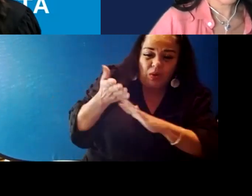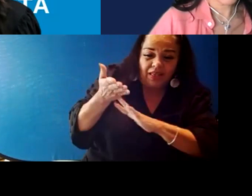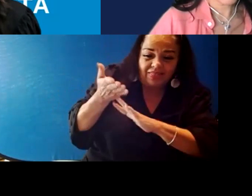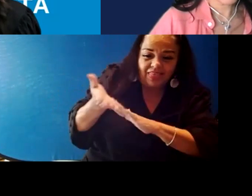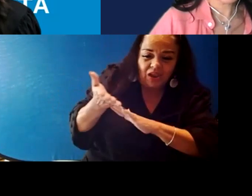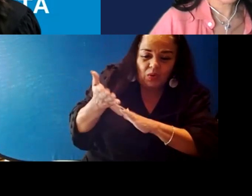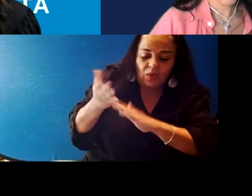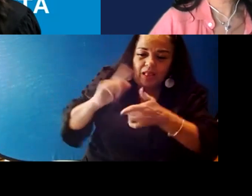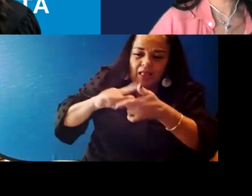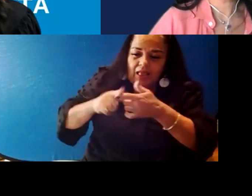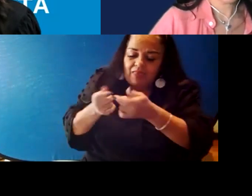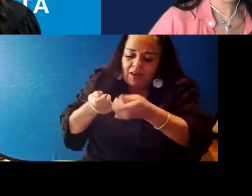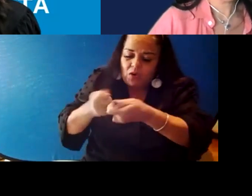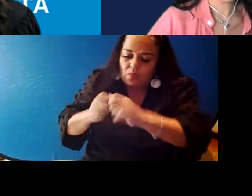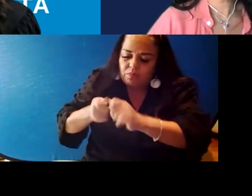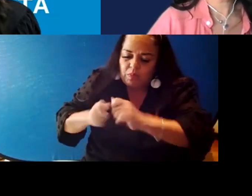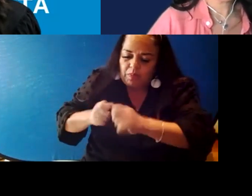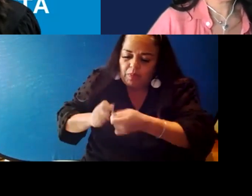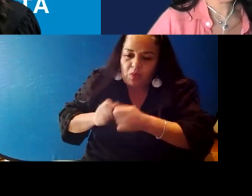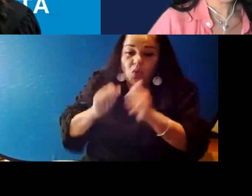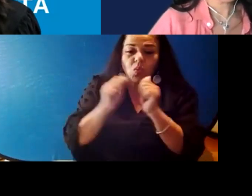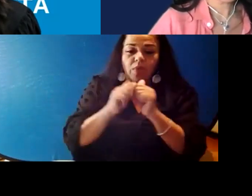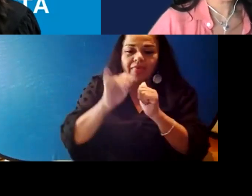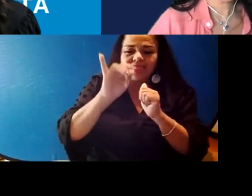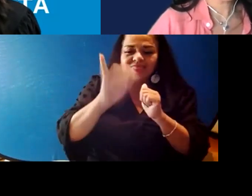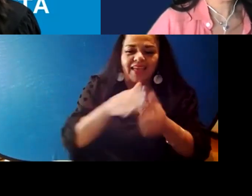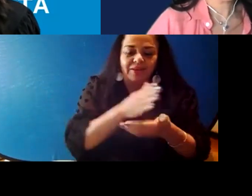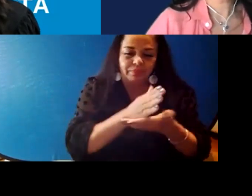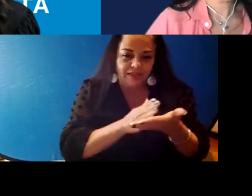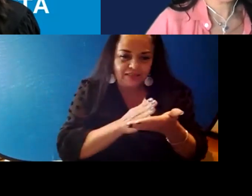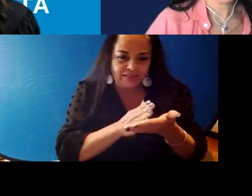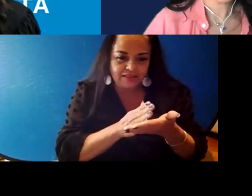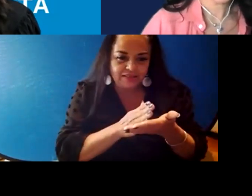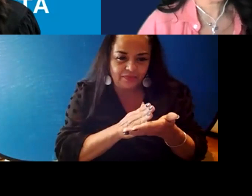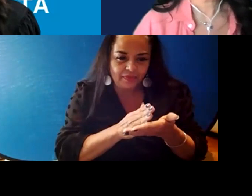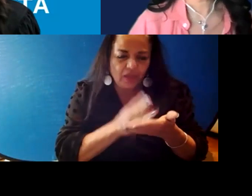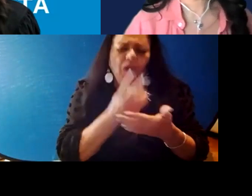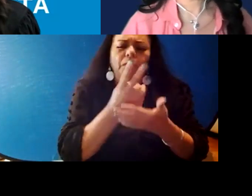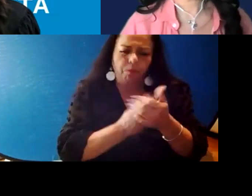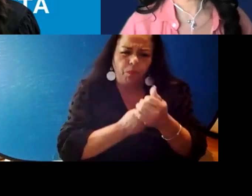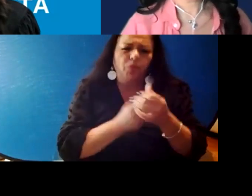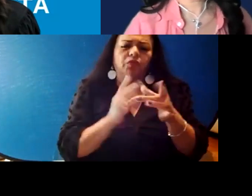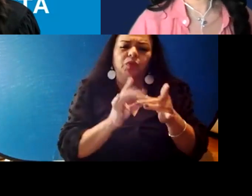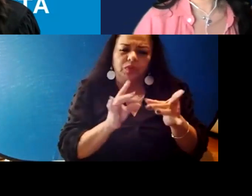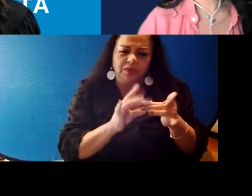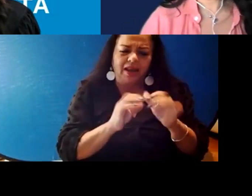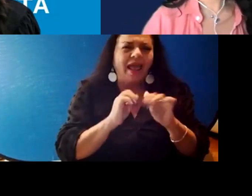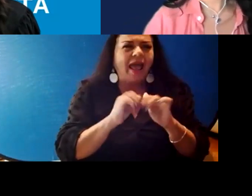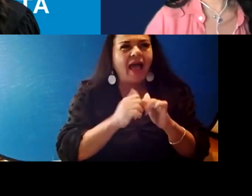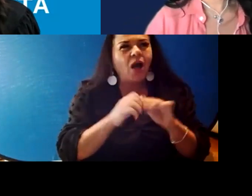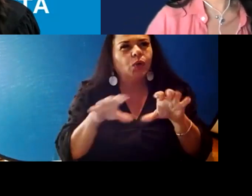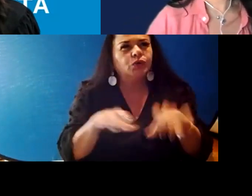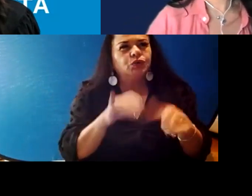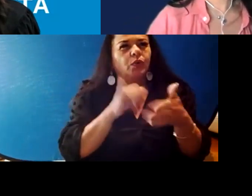interweaving that communal piece that you were just talking about. And can you both speak, Michael and Sam, about how to do that? Because the